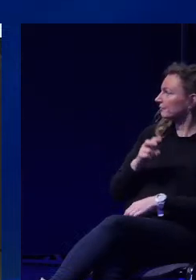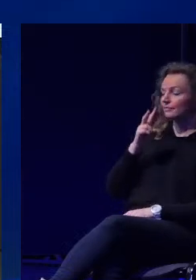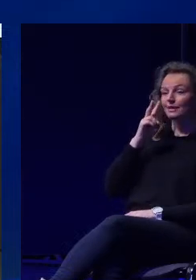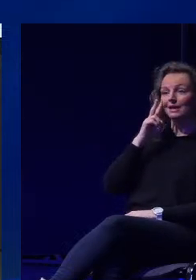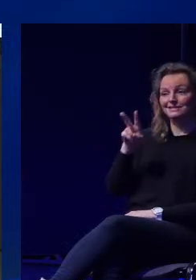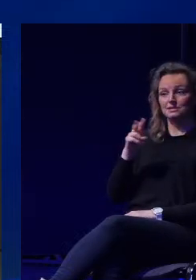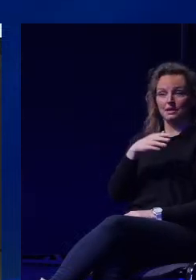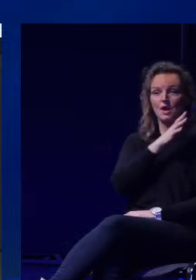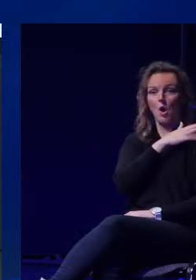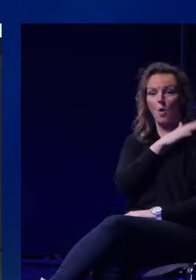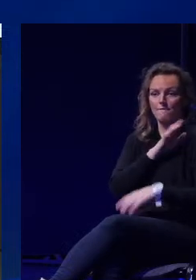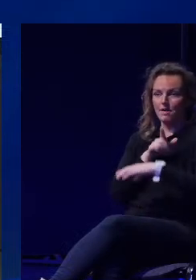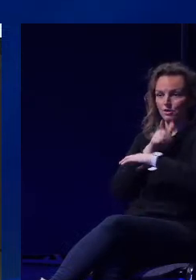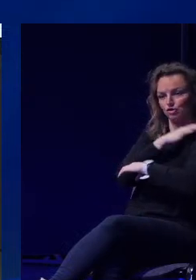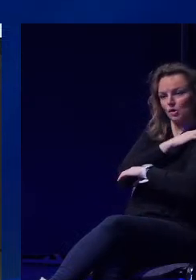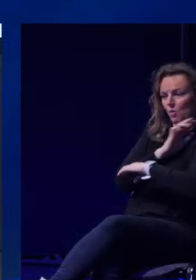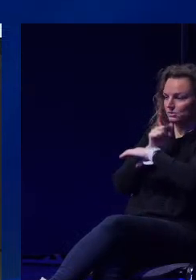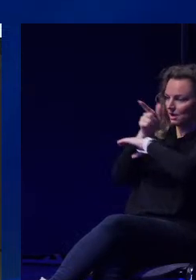shoulder works.